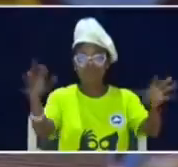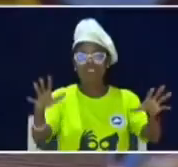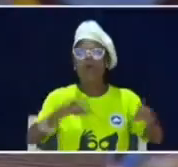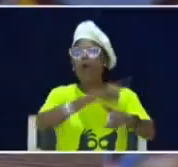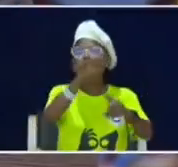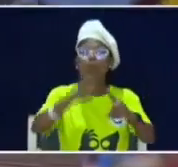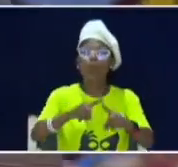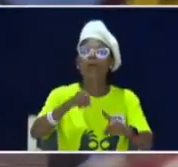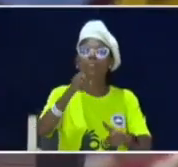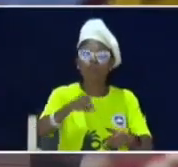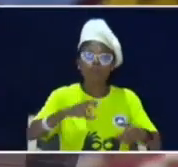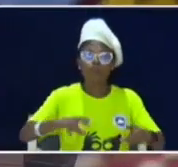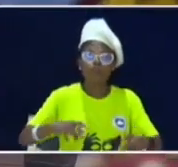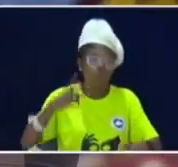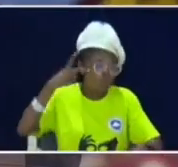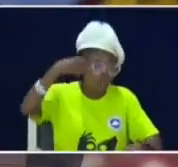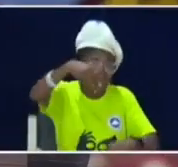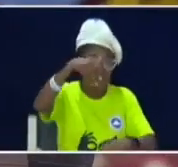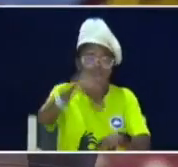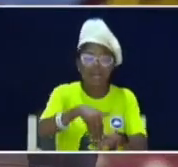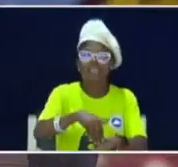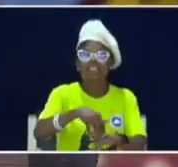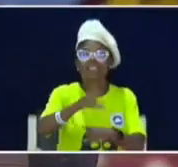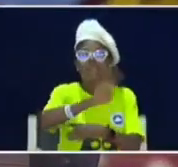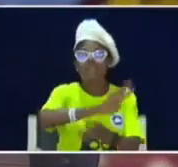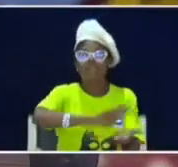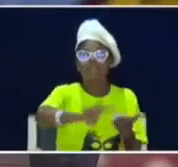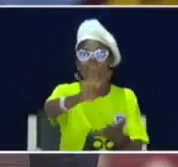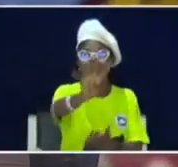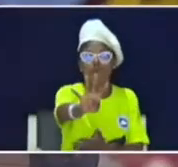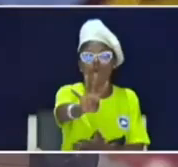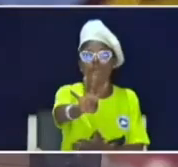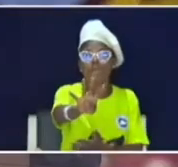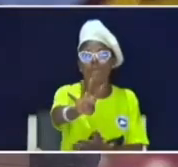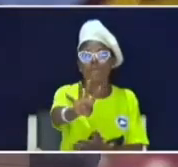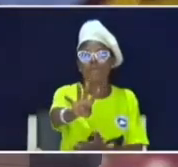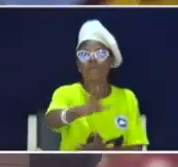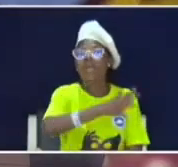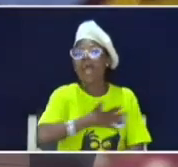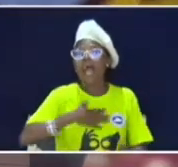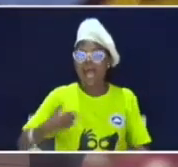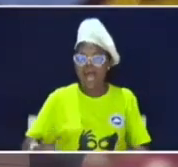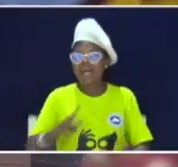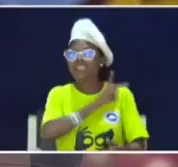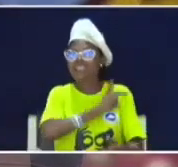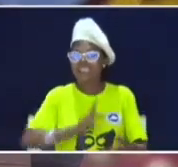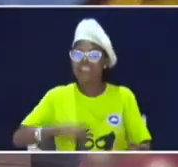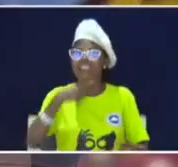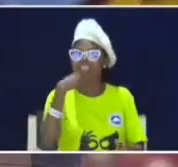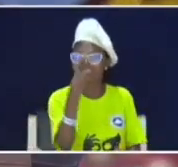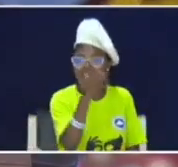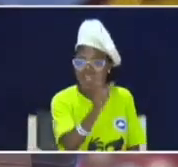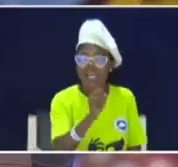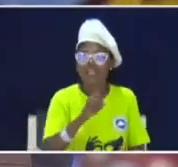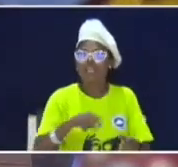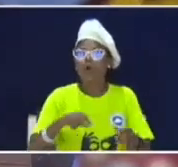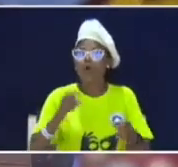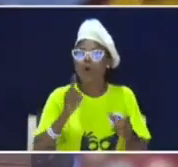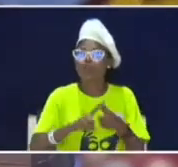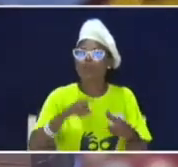When you check verse 4, the Bible says in the verse 4, and the king said unto